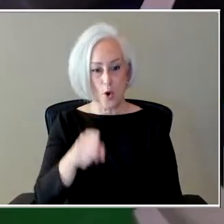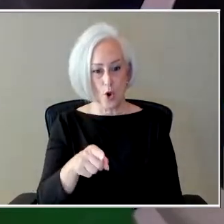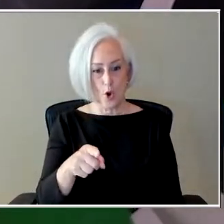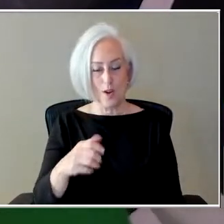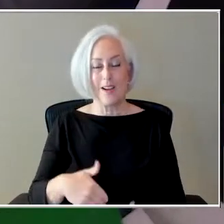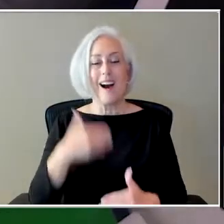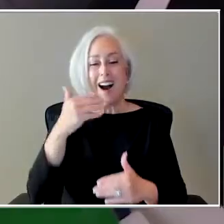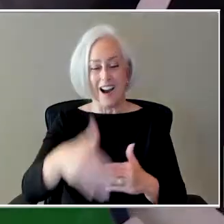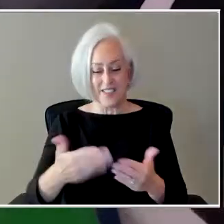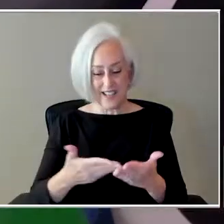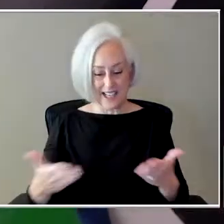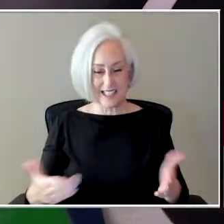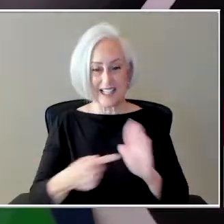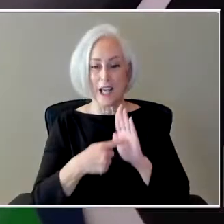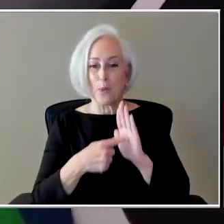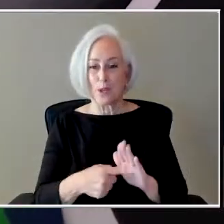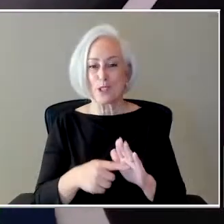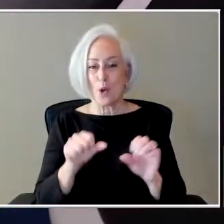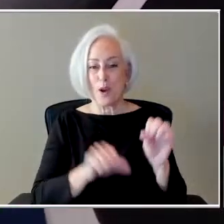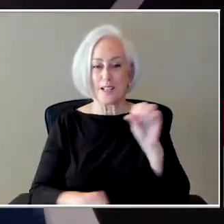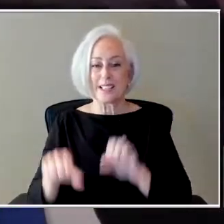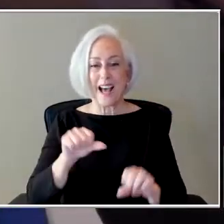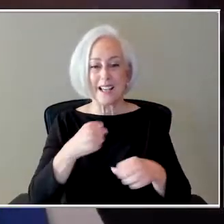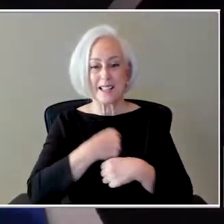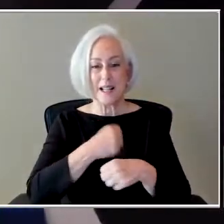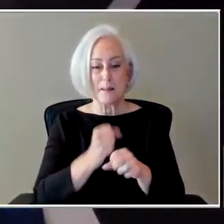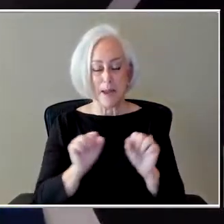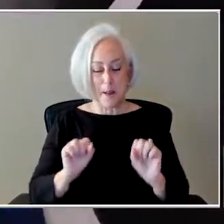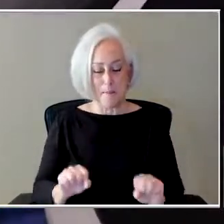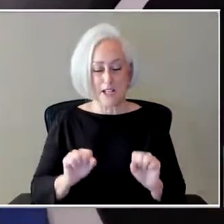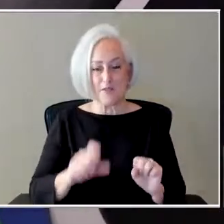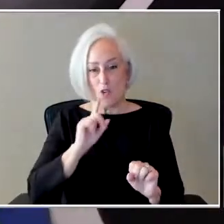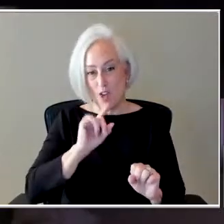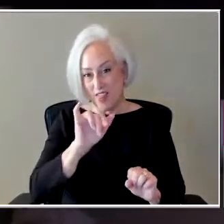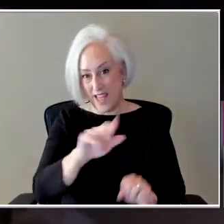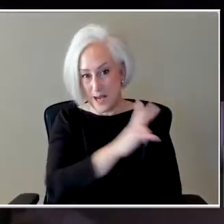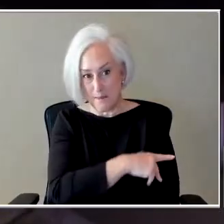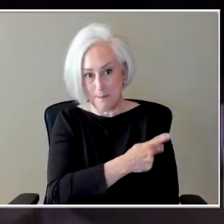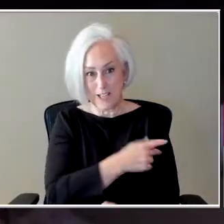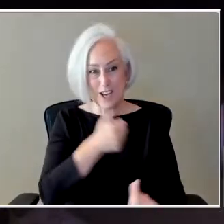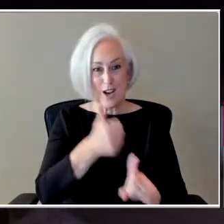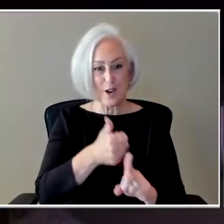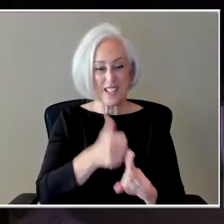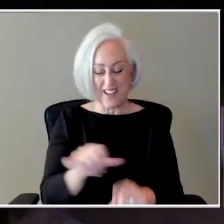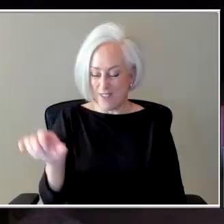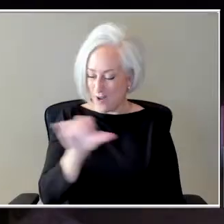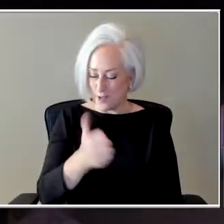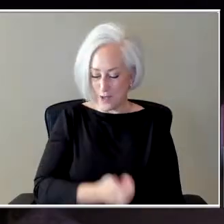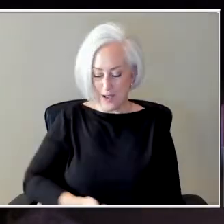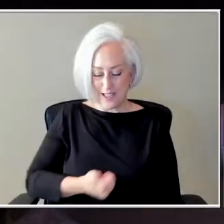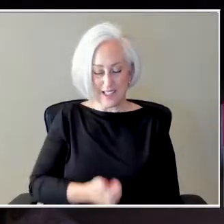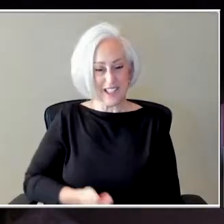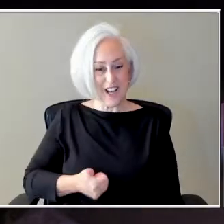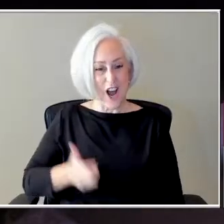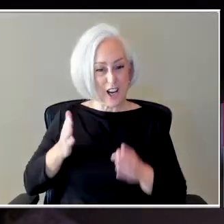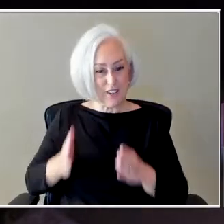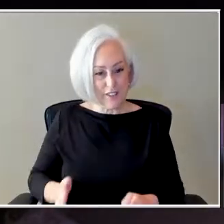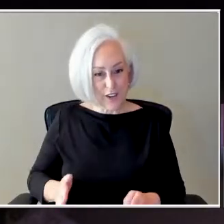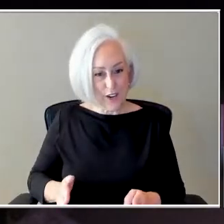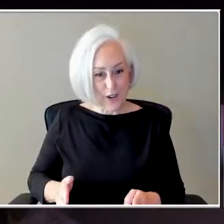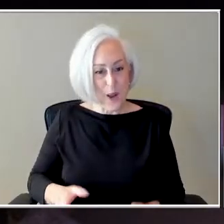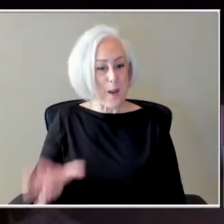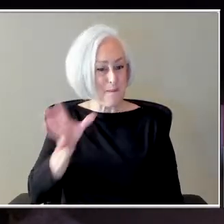the science that made it possible for this patient, who is also a sonographer and mom, who works right here at the health